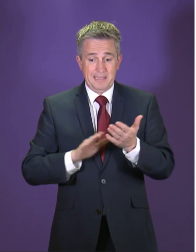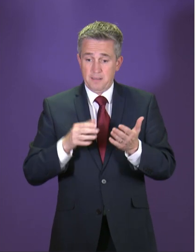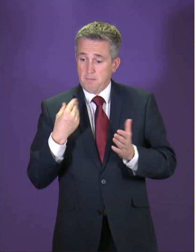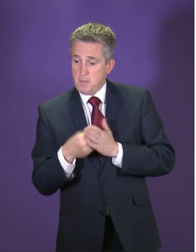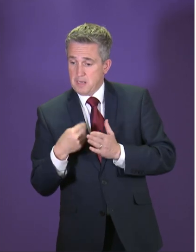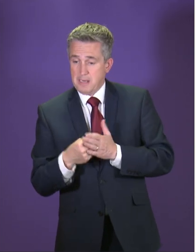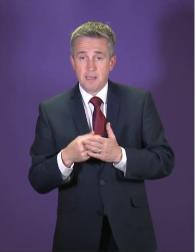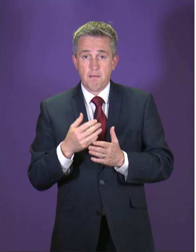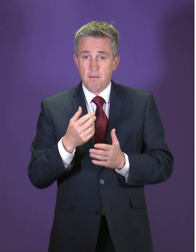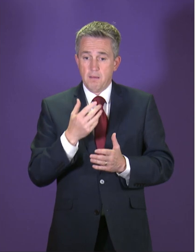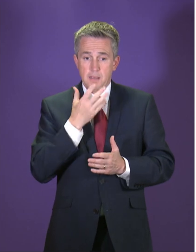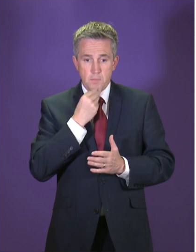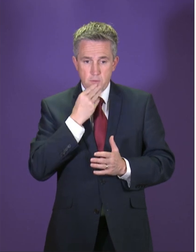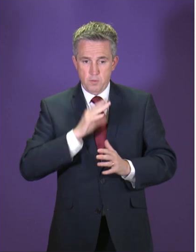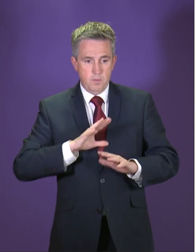areas, for